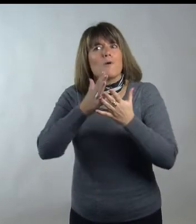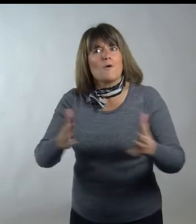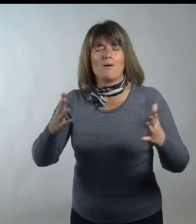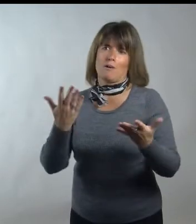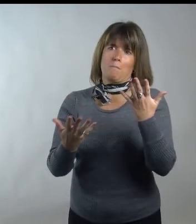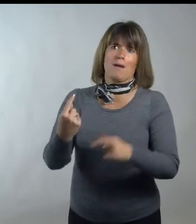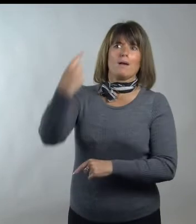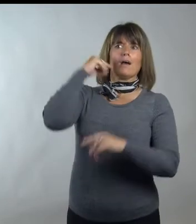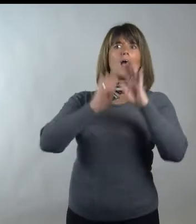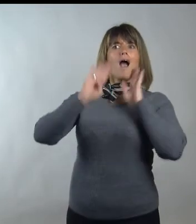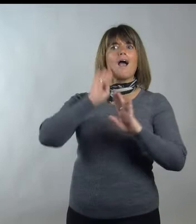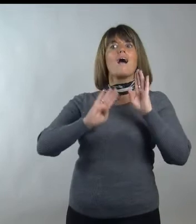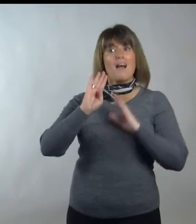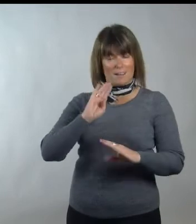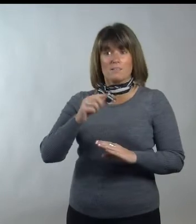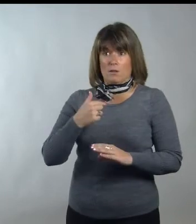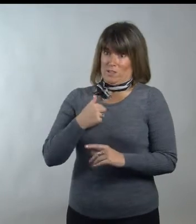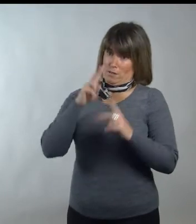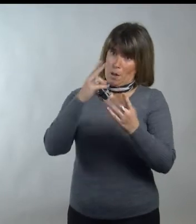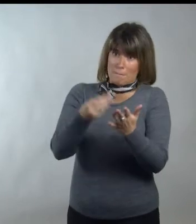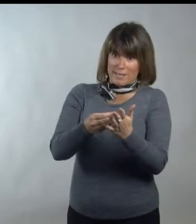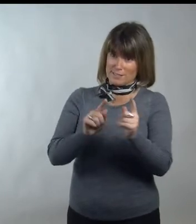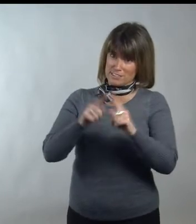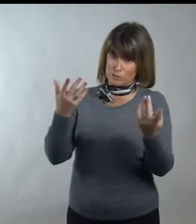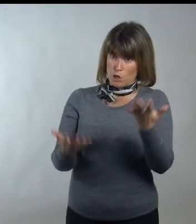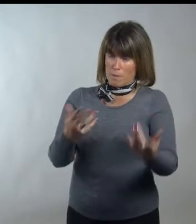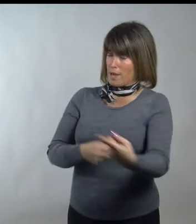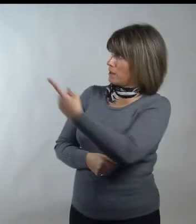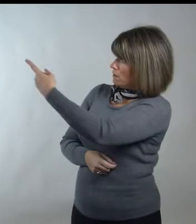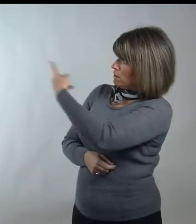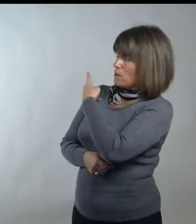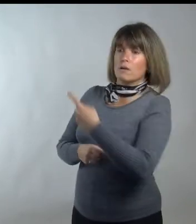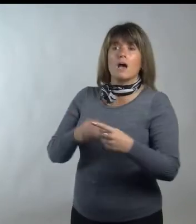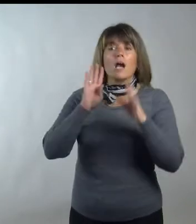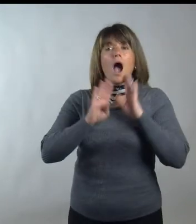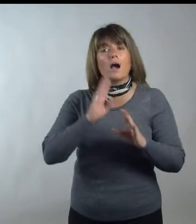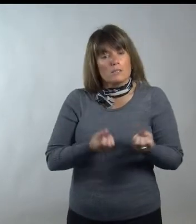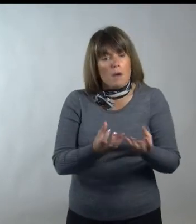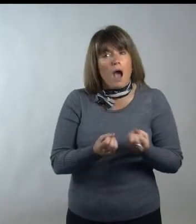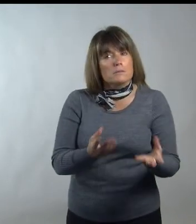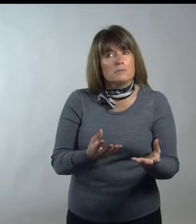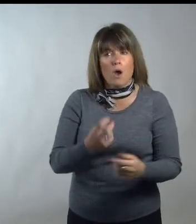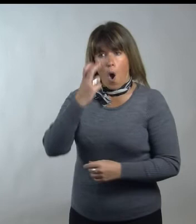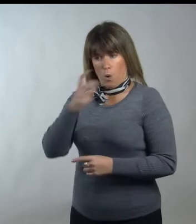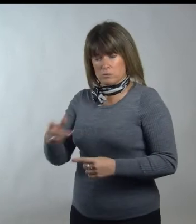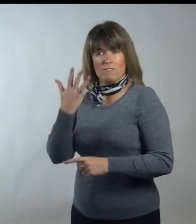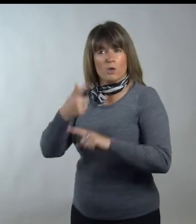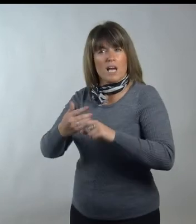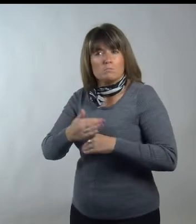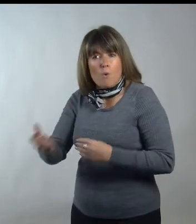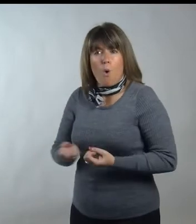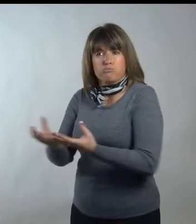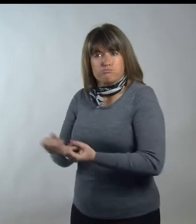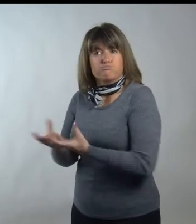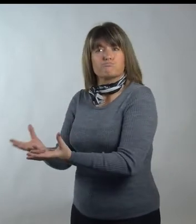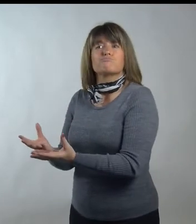NHS much more than when they were younger. In fact, we spend over 4 times more every year looking after older citizens than the